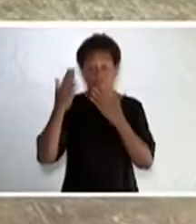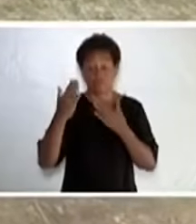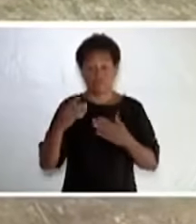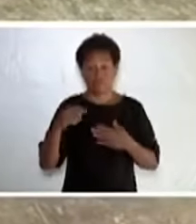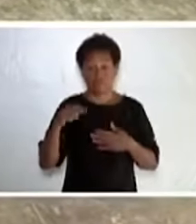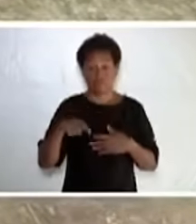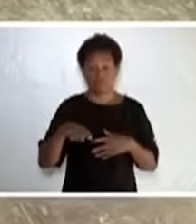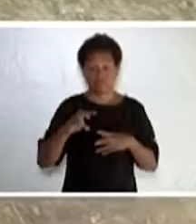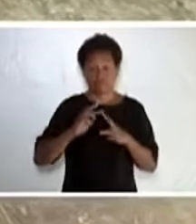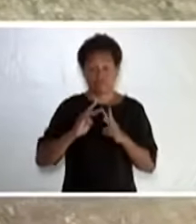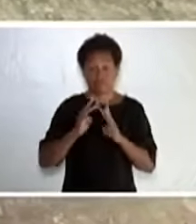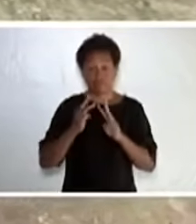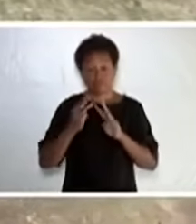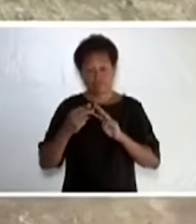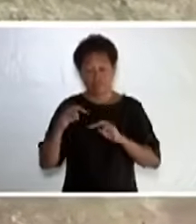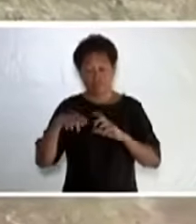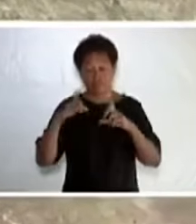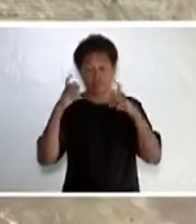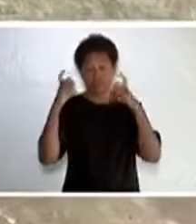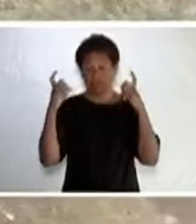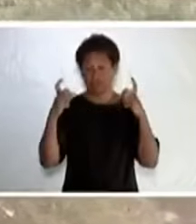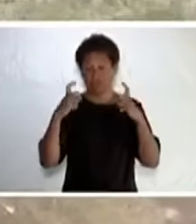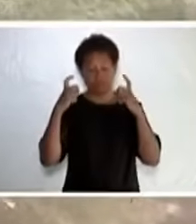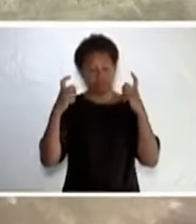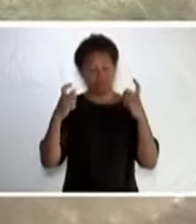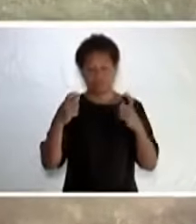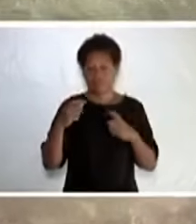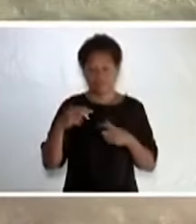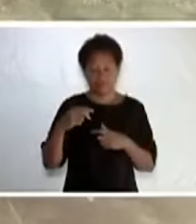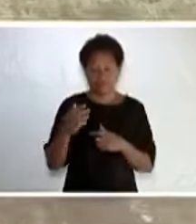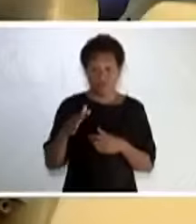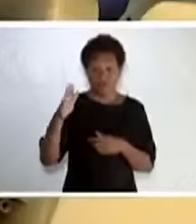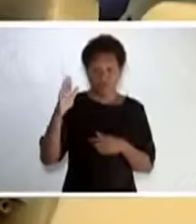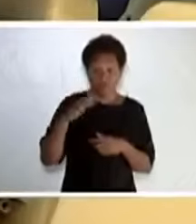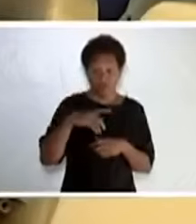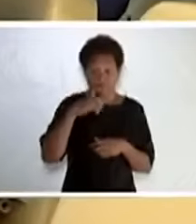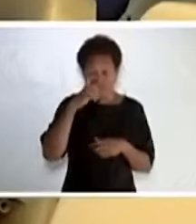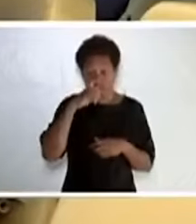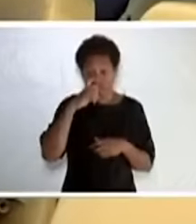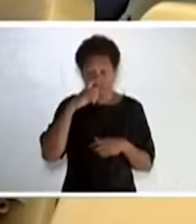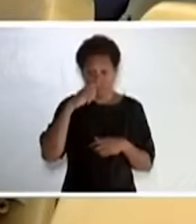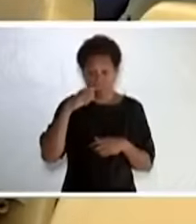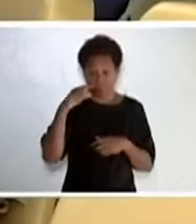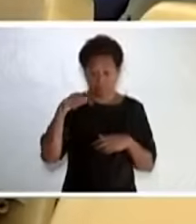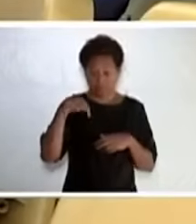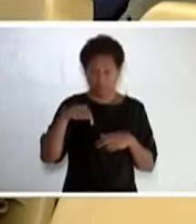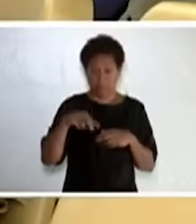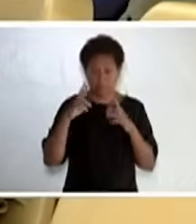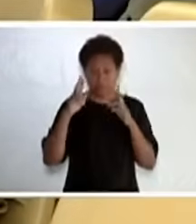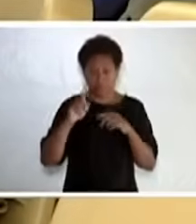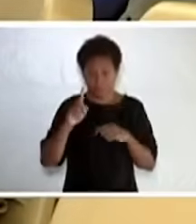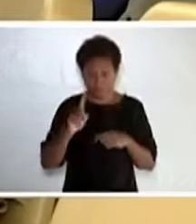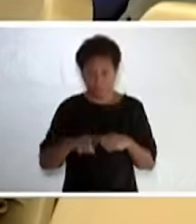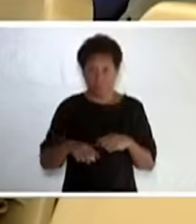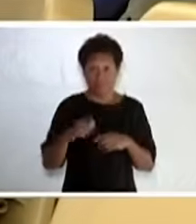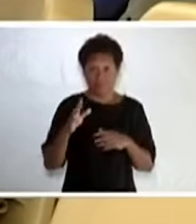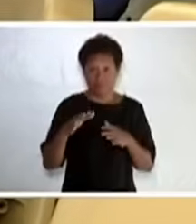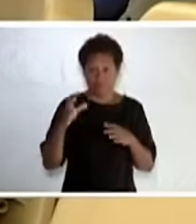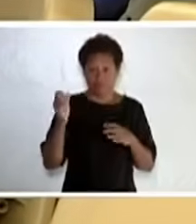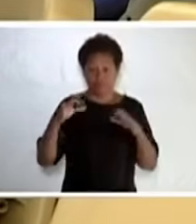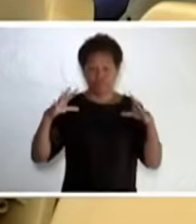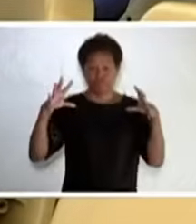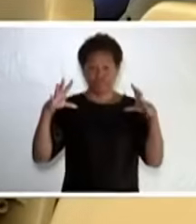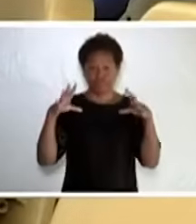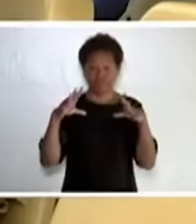vogo ni songo bimbi, ka voi de riti kuningo na Albert Park, rana na makikina na lene vanua, and the vagandina dina taka e tawa na vali ni